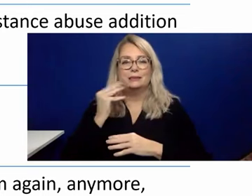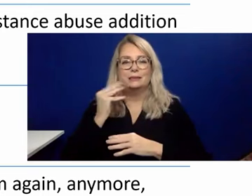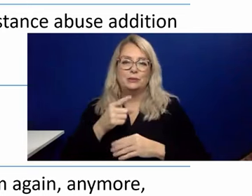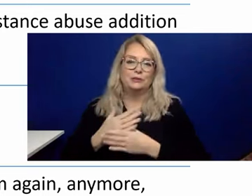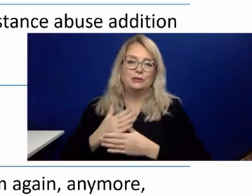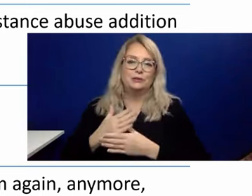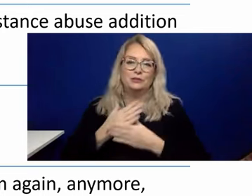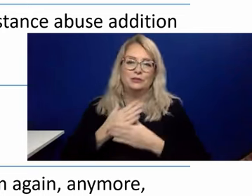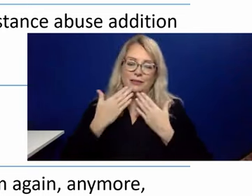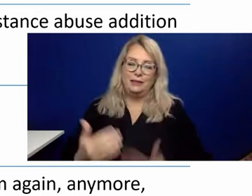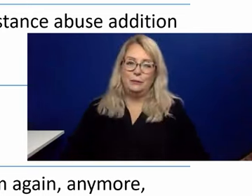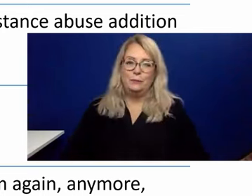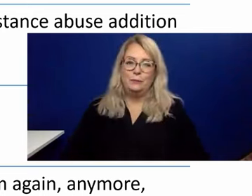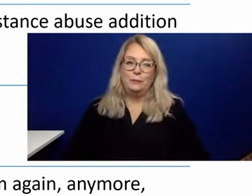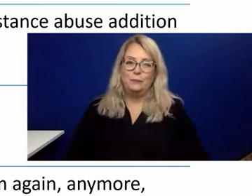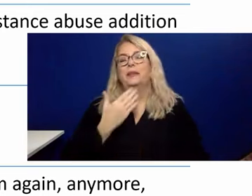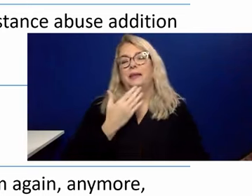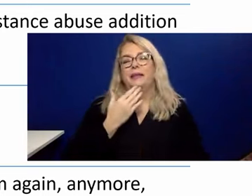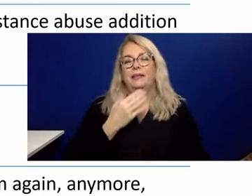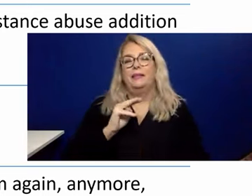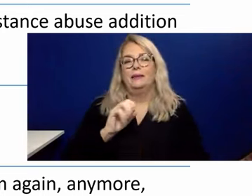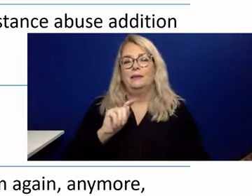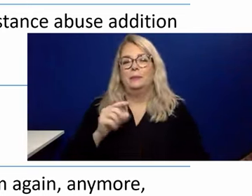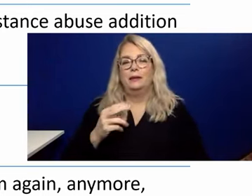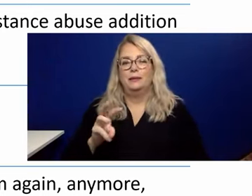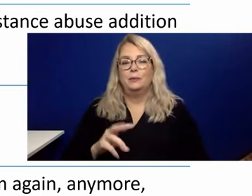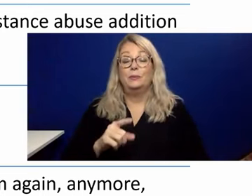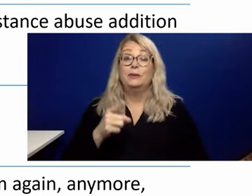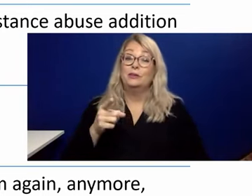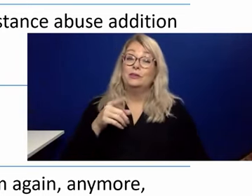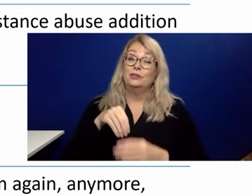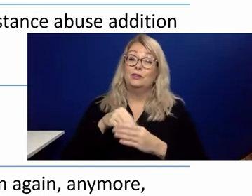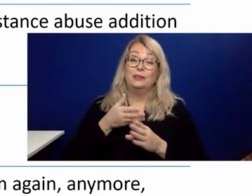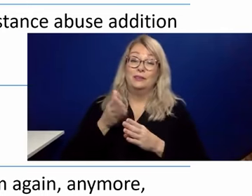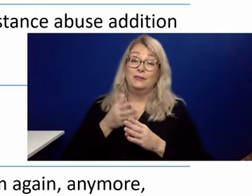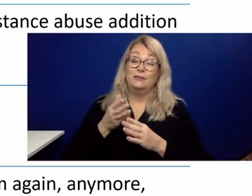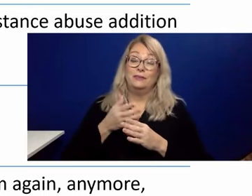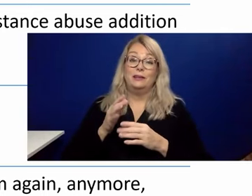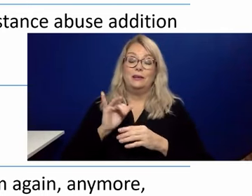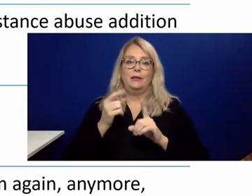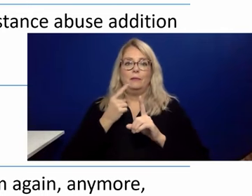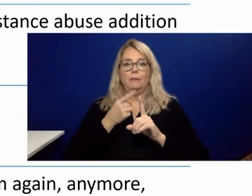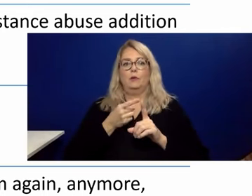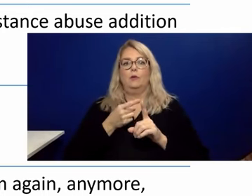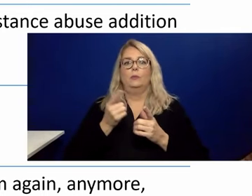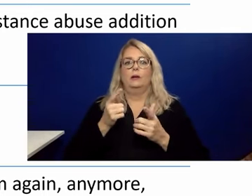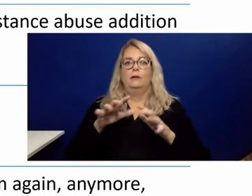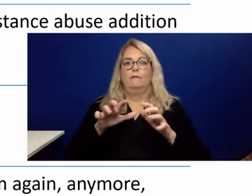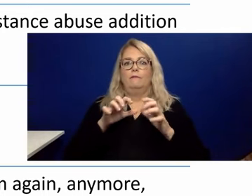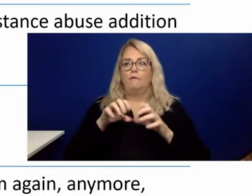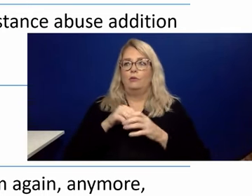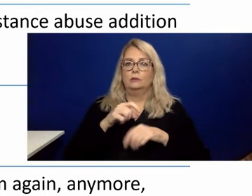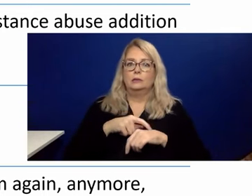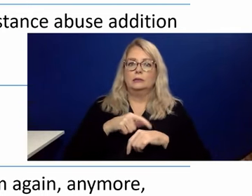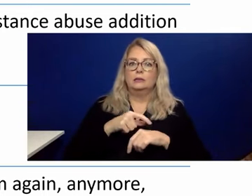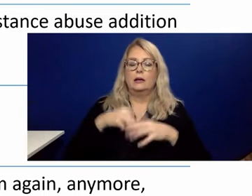you. Yeah, thank you, Matthew, for that experience, because you're in the field, right? In that moment, right? It's just kind of like frozen in time when she